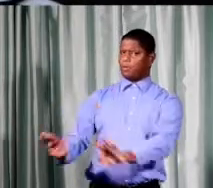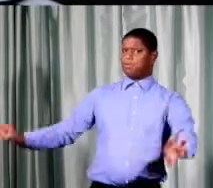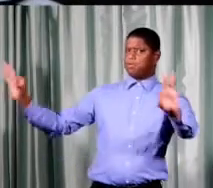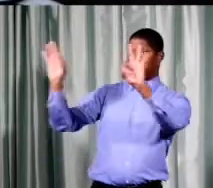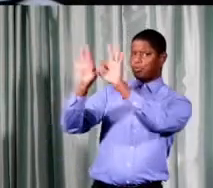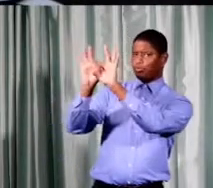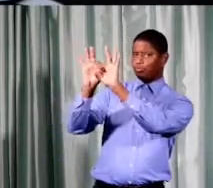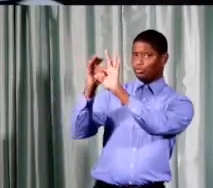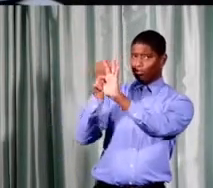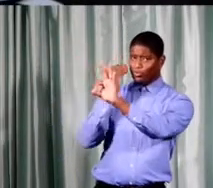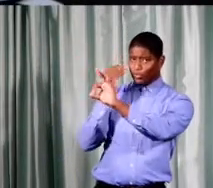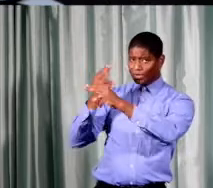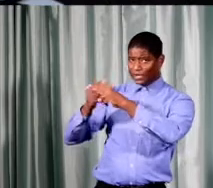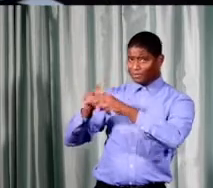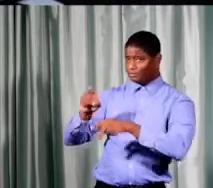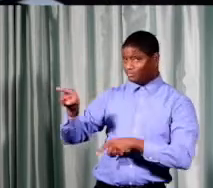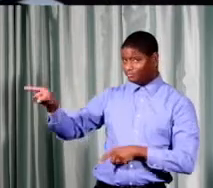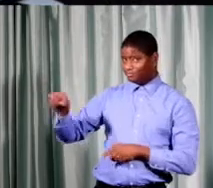We know this name.